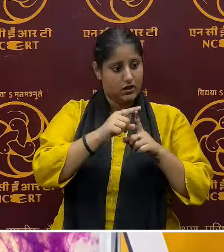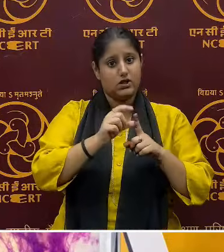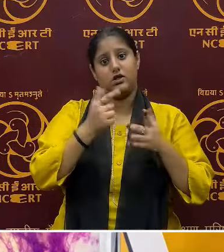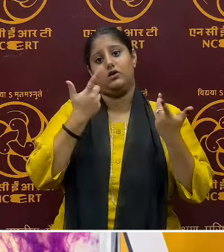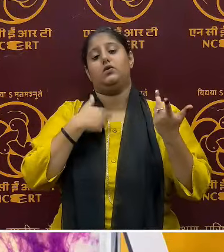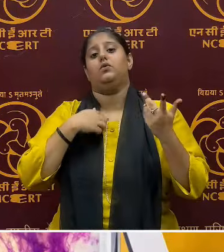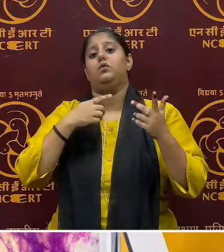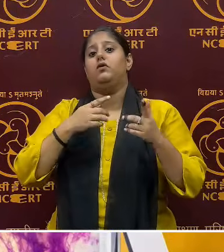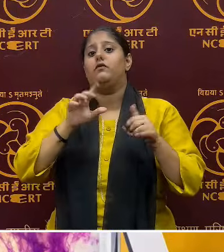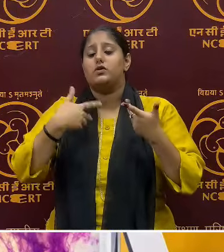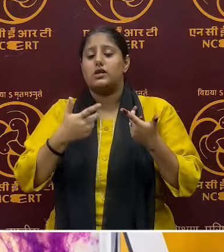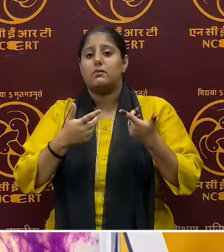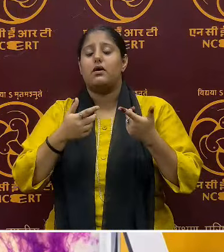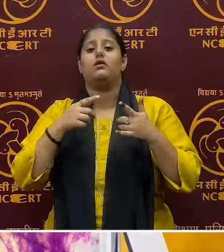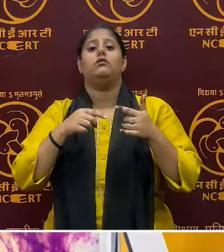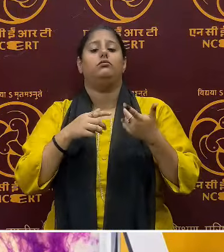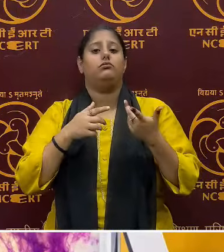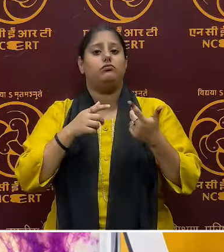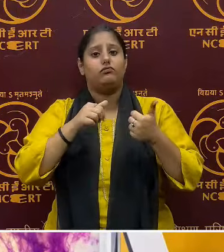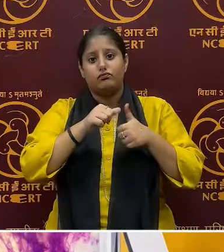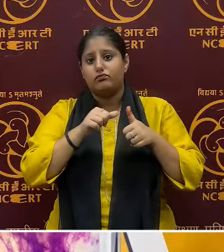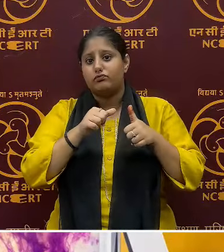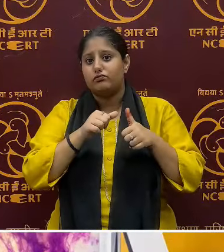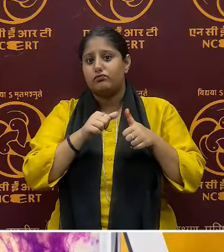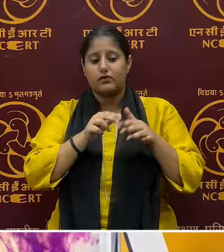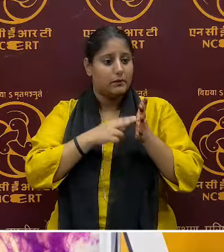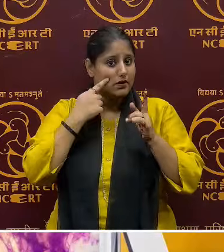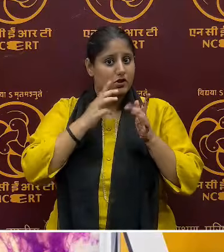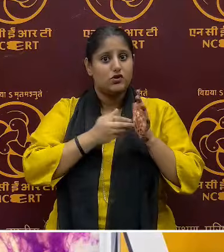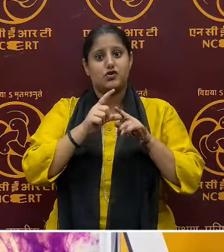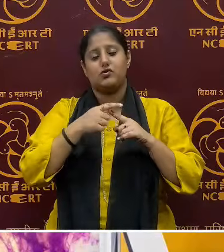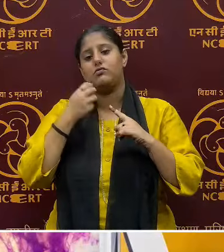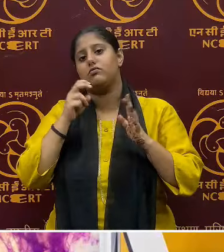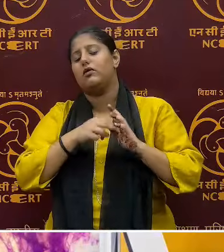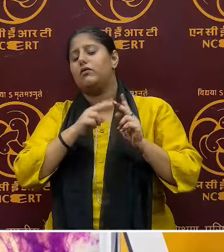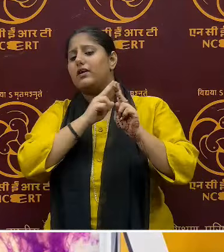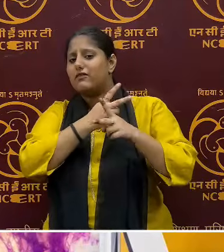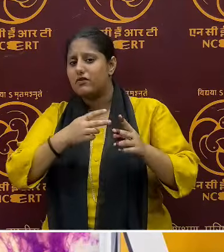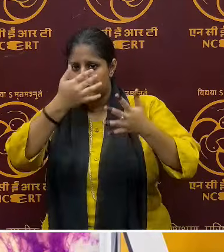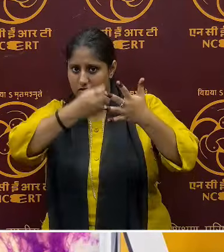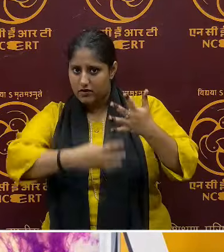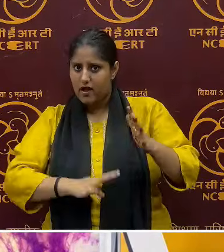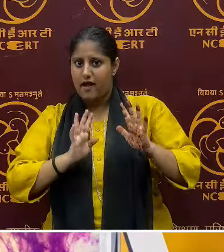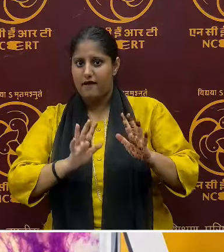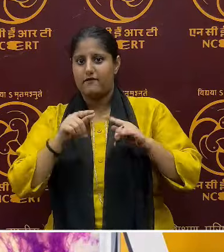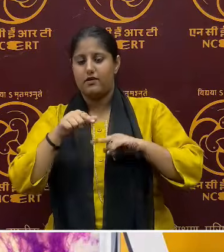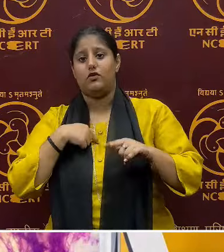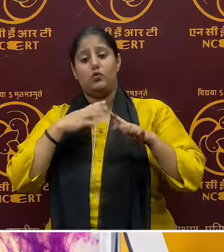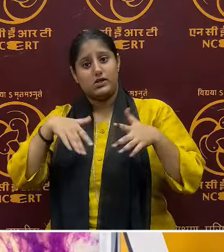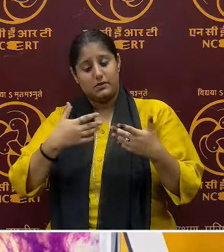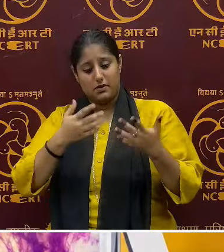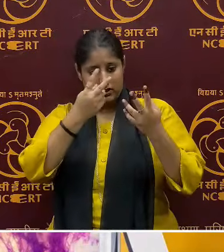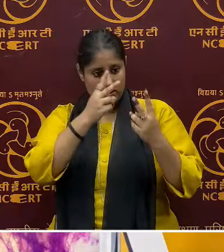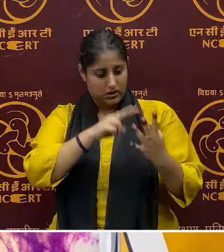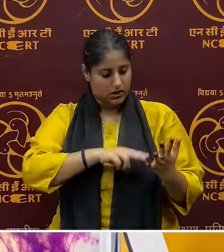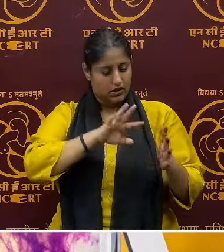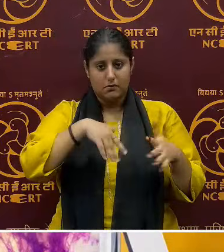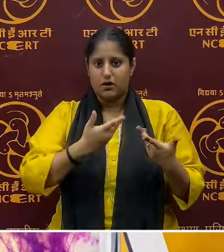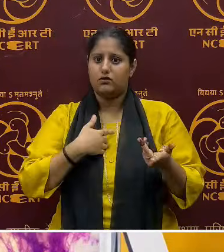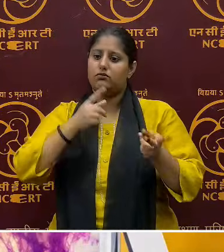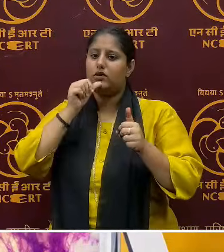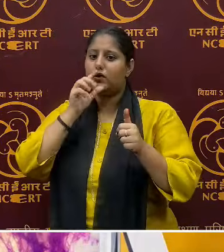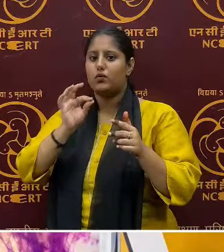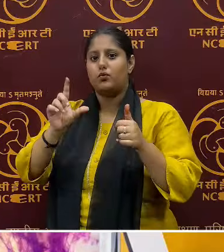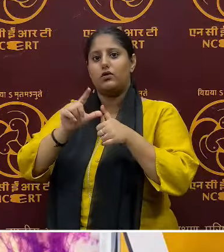animation part and other resources also which are available on virtual labs. Then you will perform in the real laboratories. Then you will get to